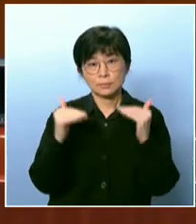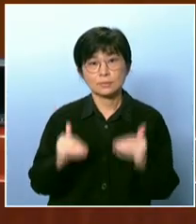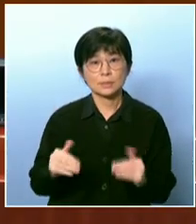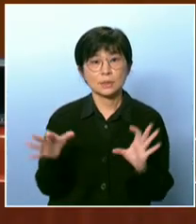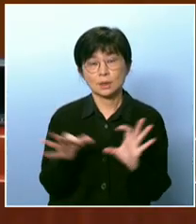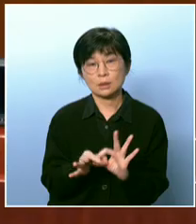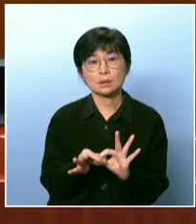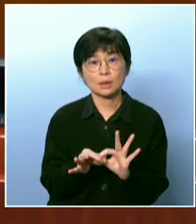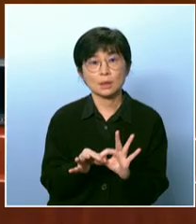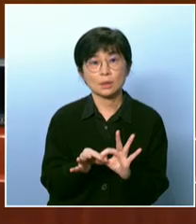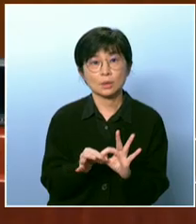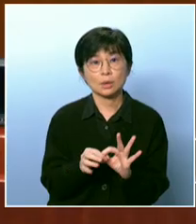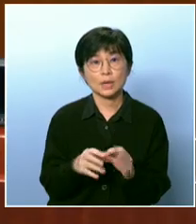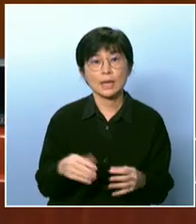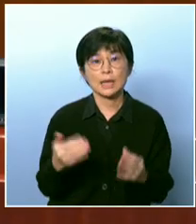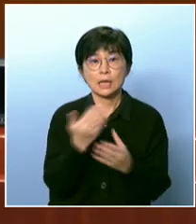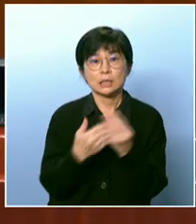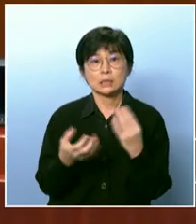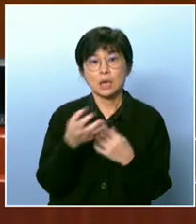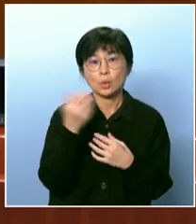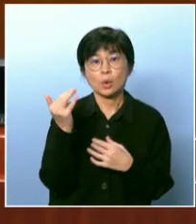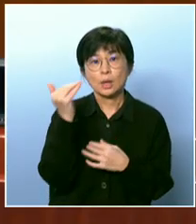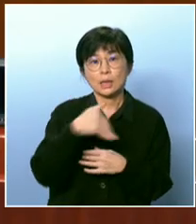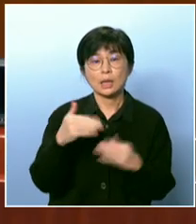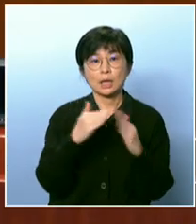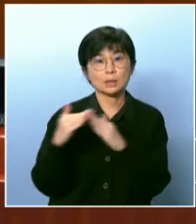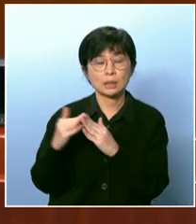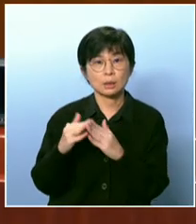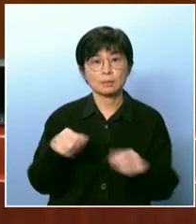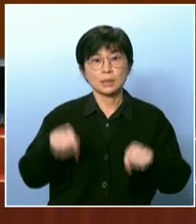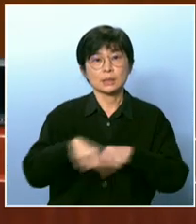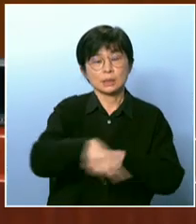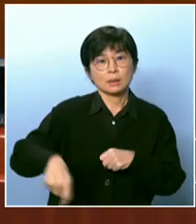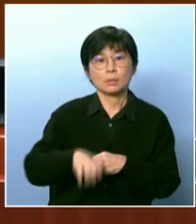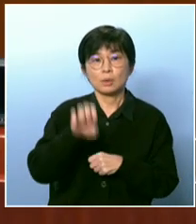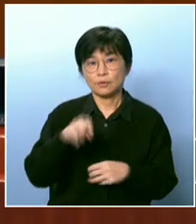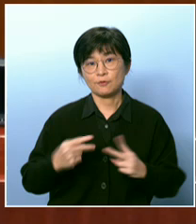members support the proposal. Let's move on to the next agenda item.